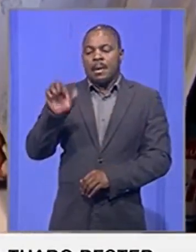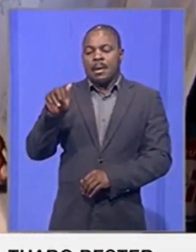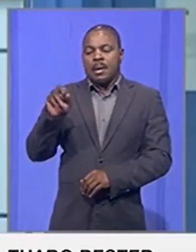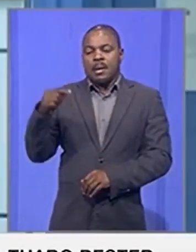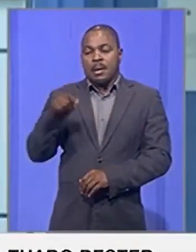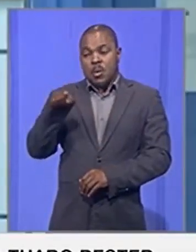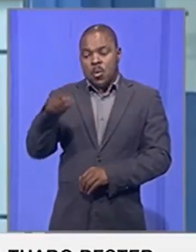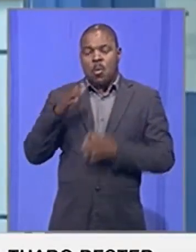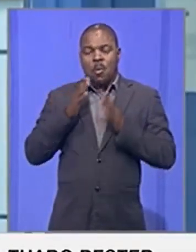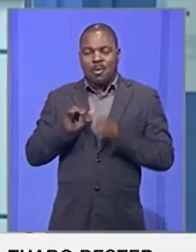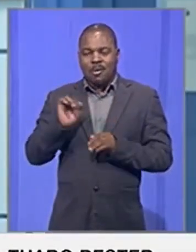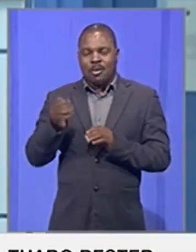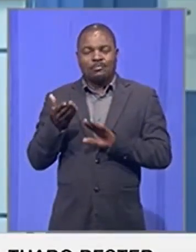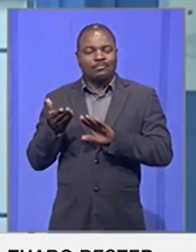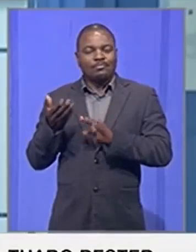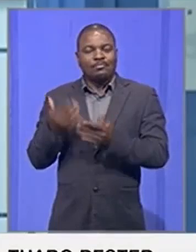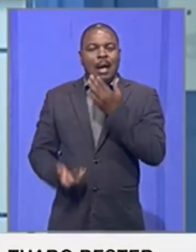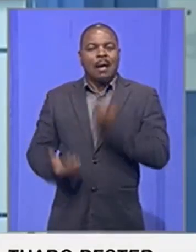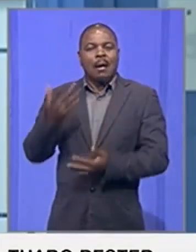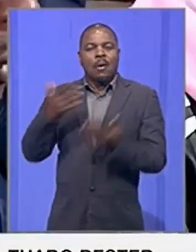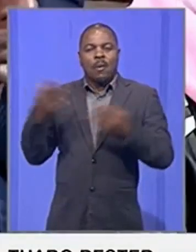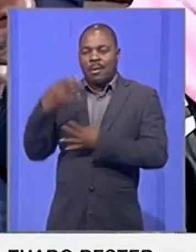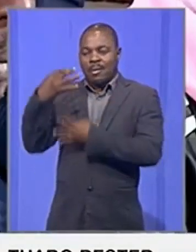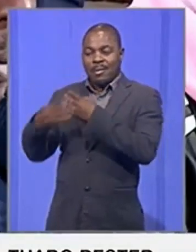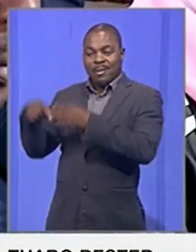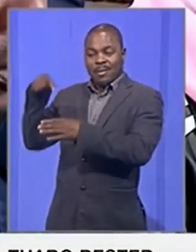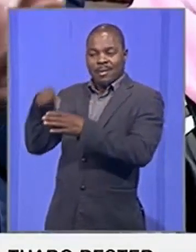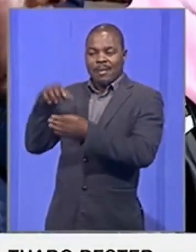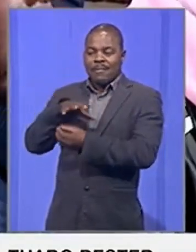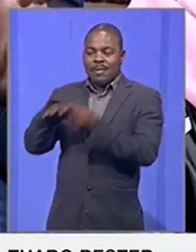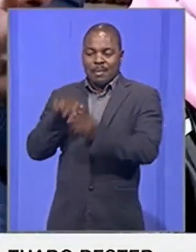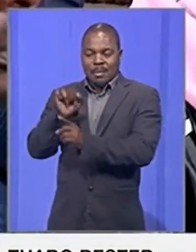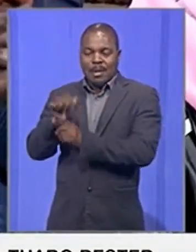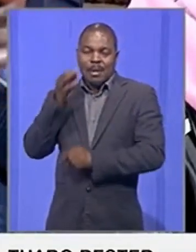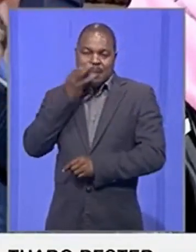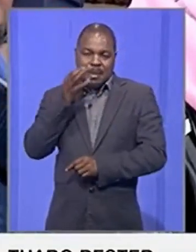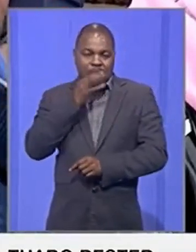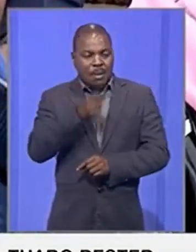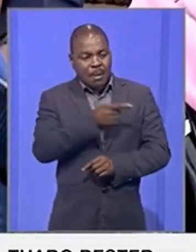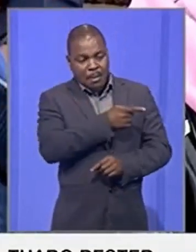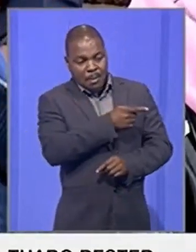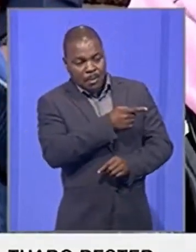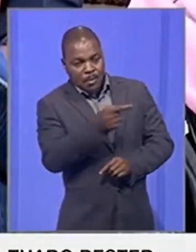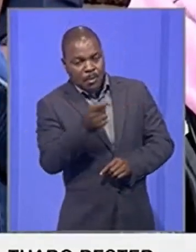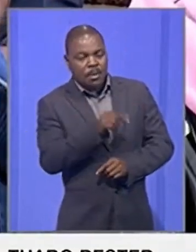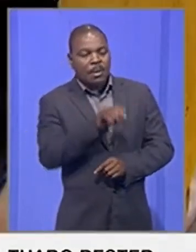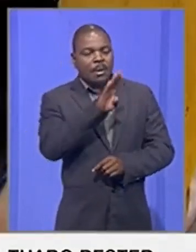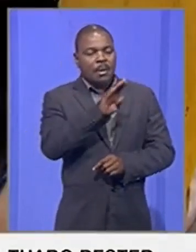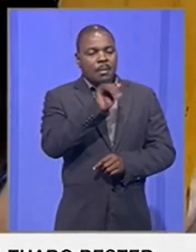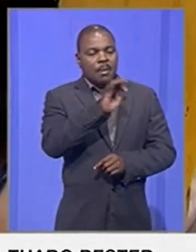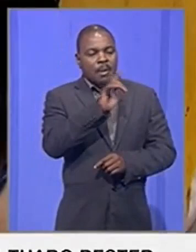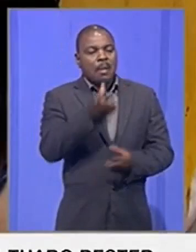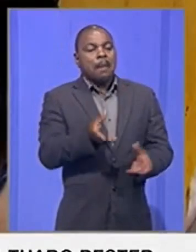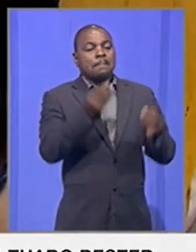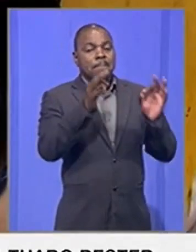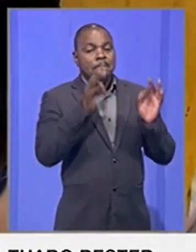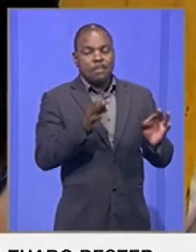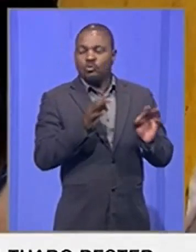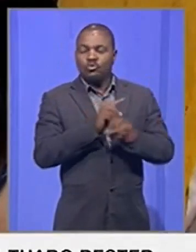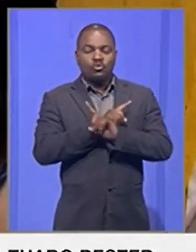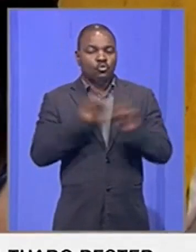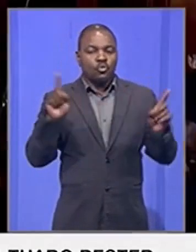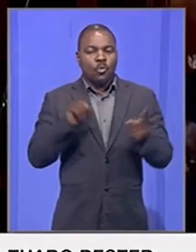boneng o fisitswe lore kwa seleng ya ga Bester lwa re ga lo batle balatofadiwa bano ba bona bail lelapa lwa re lo santse